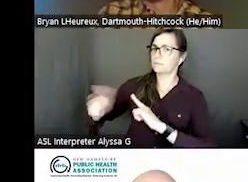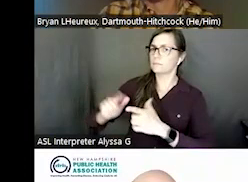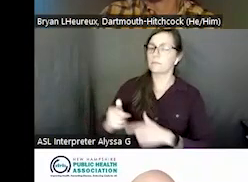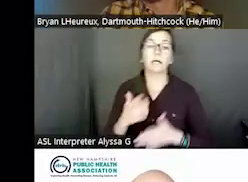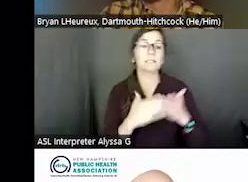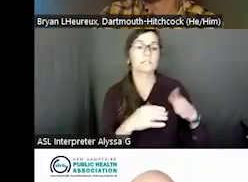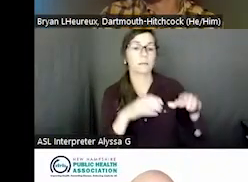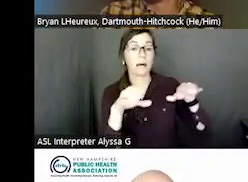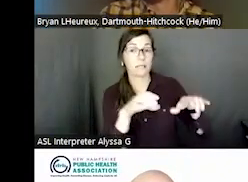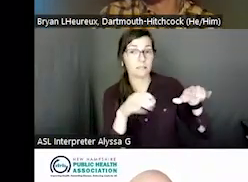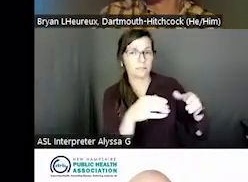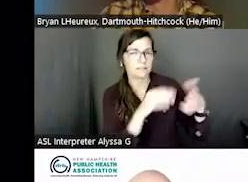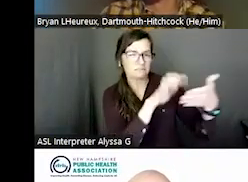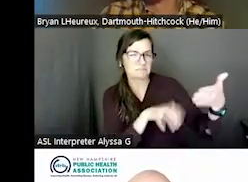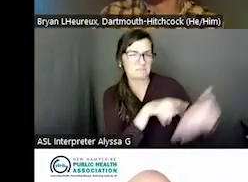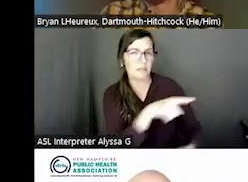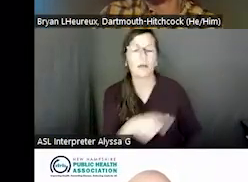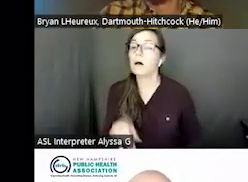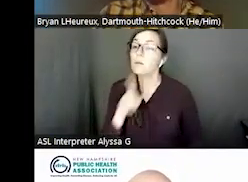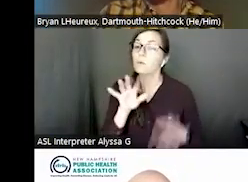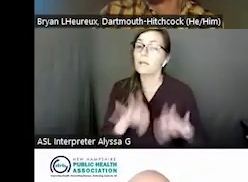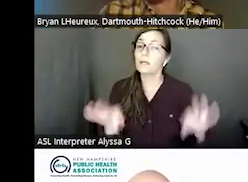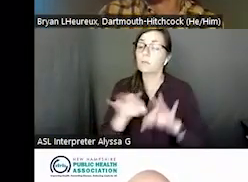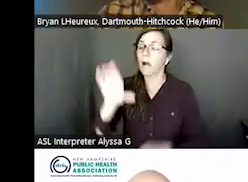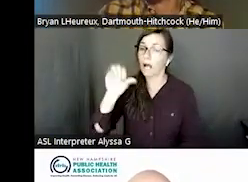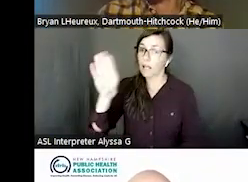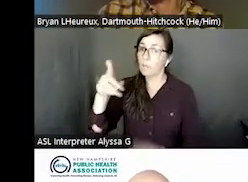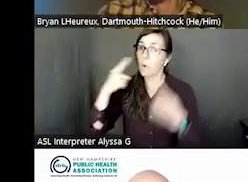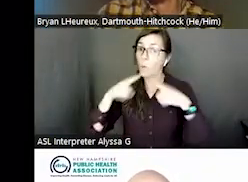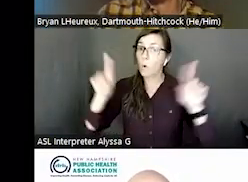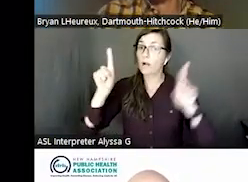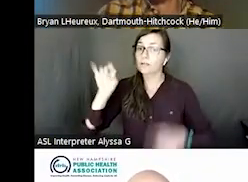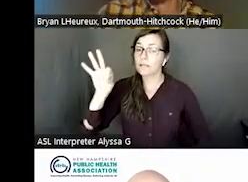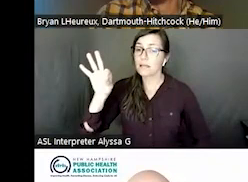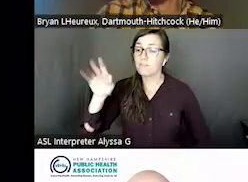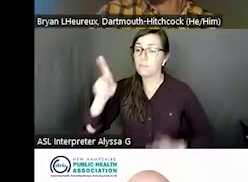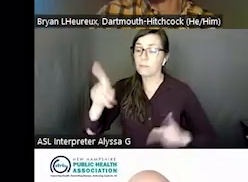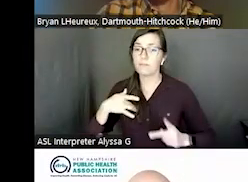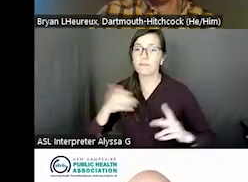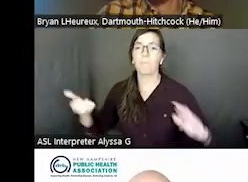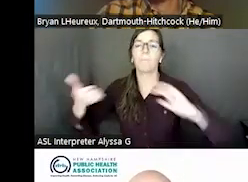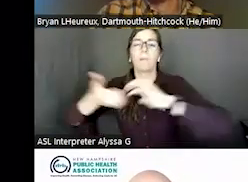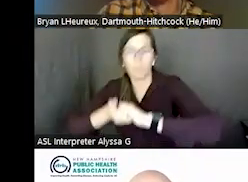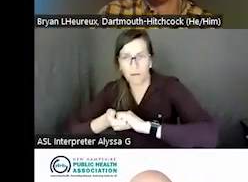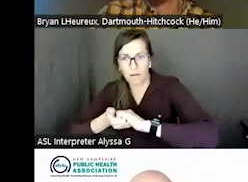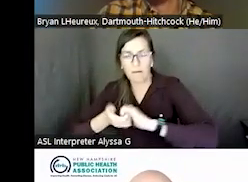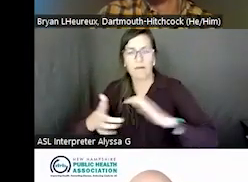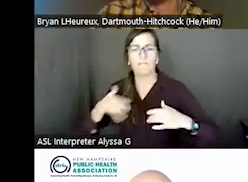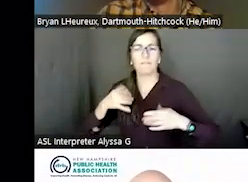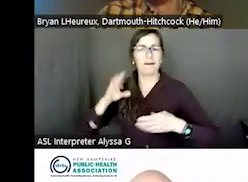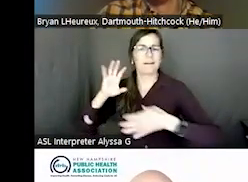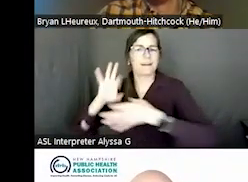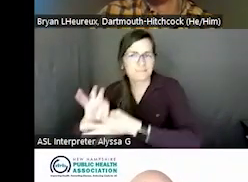there, but here's something that's really important. Clubs work when you can create a sense of affiliation and a sense of it's